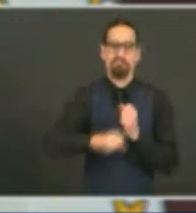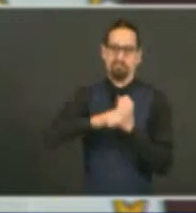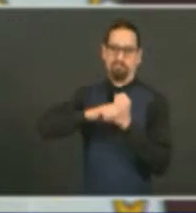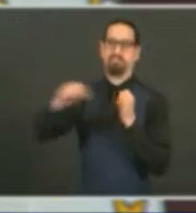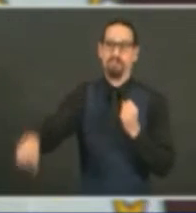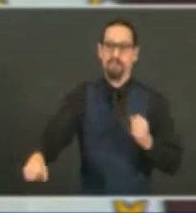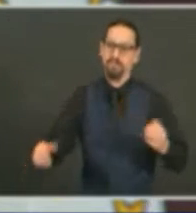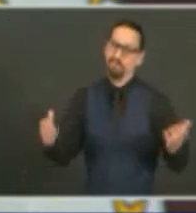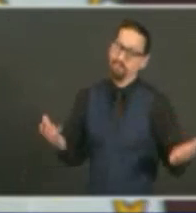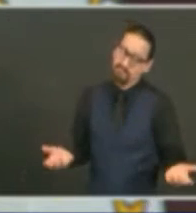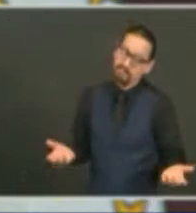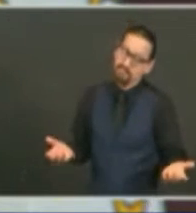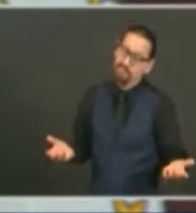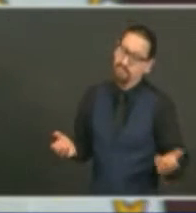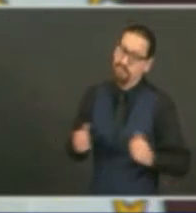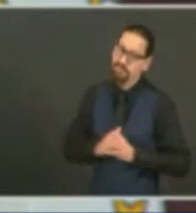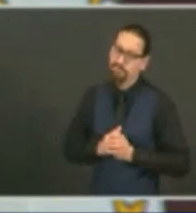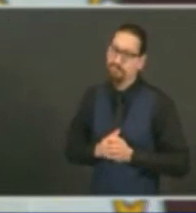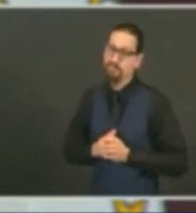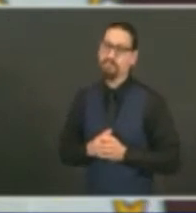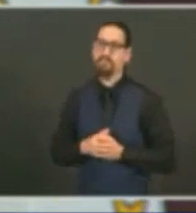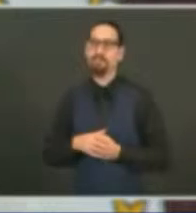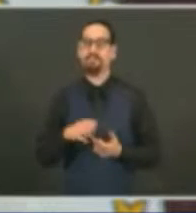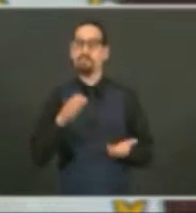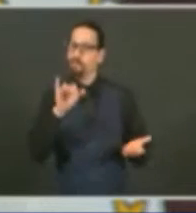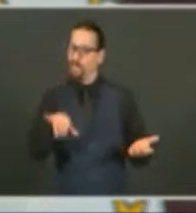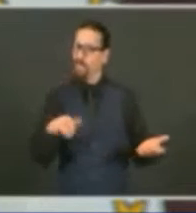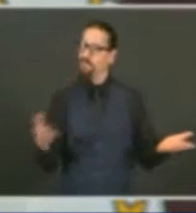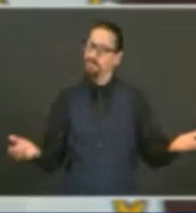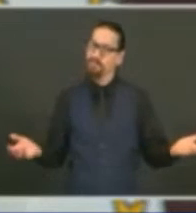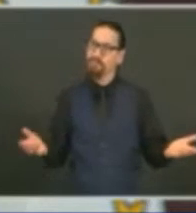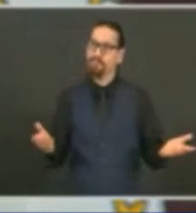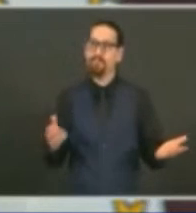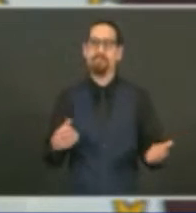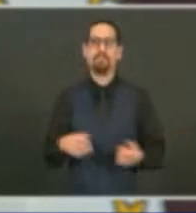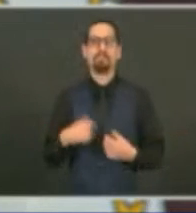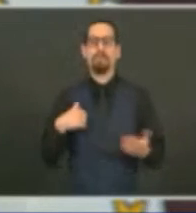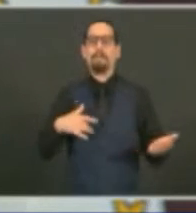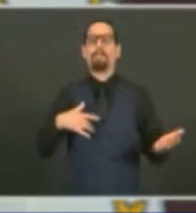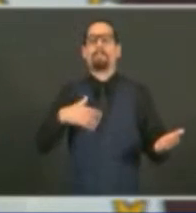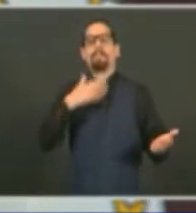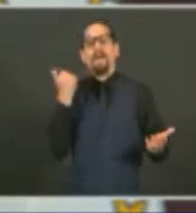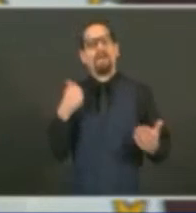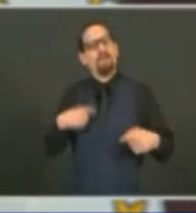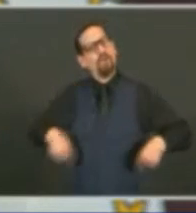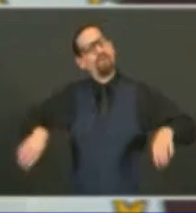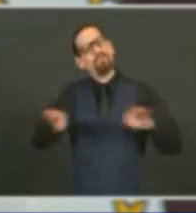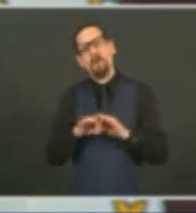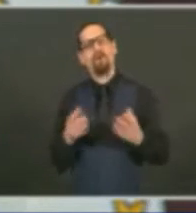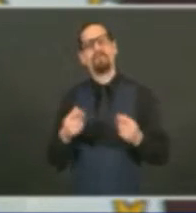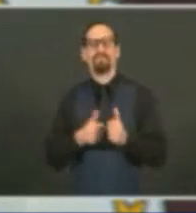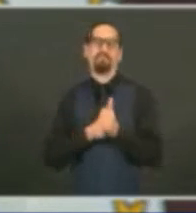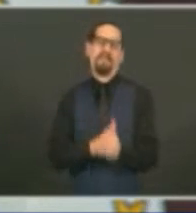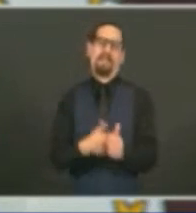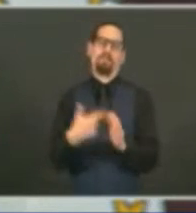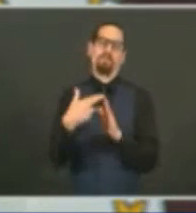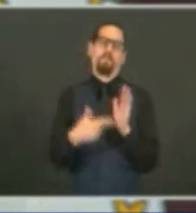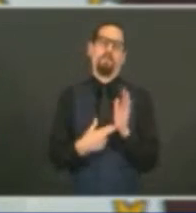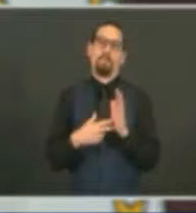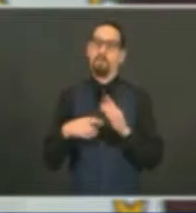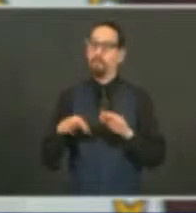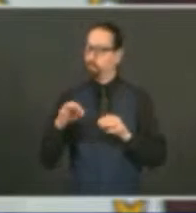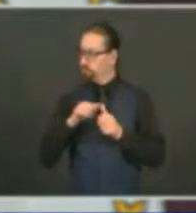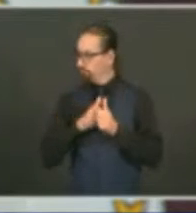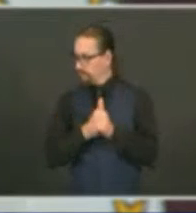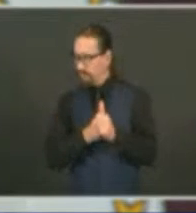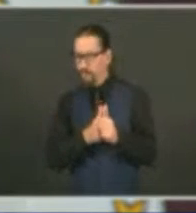I'm actually heartened that the early data suggests by and large people are following the rules. Mobility is down, bars are closing,